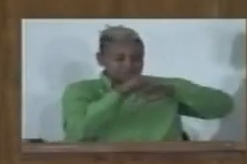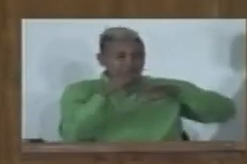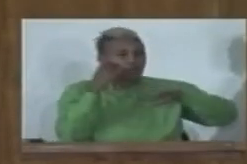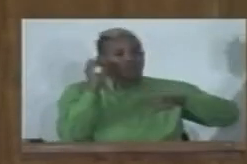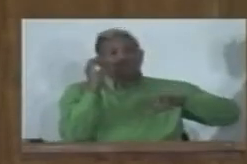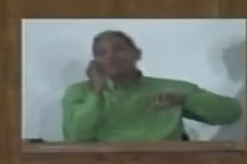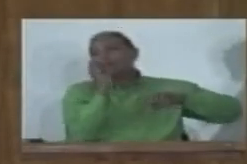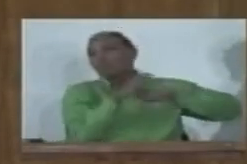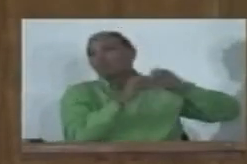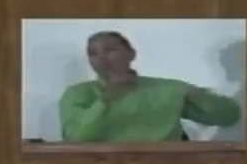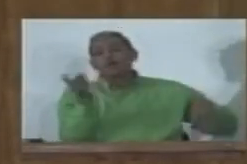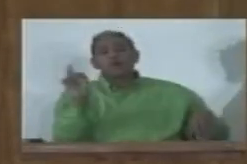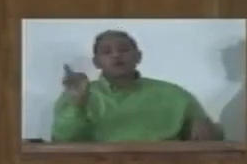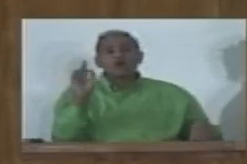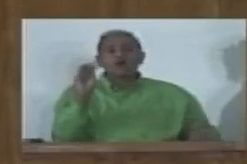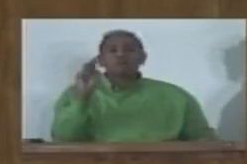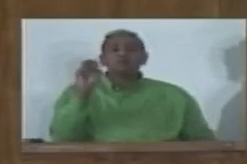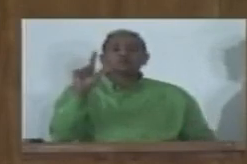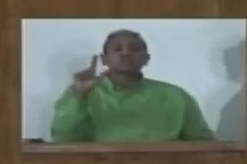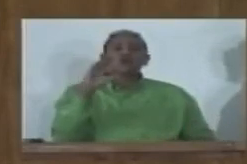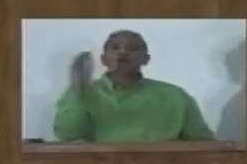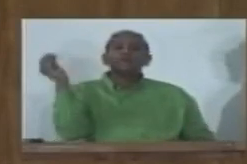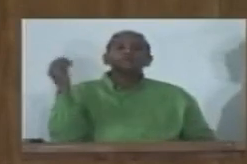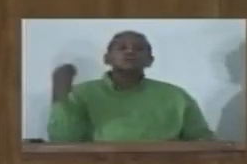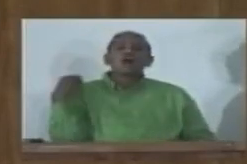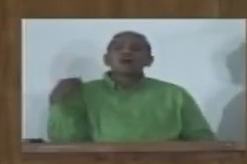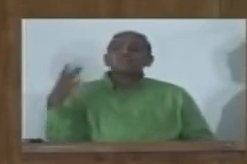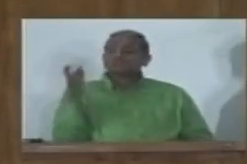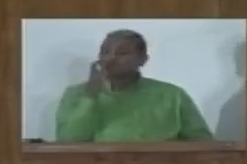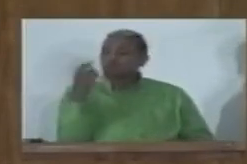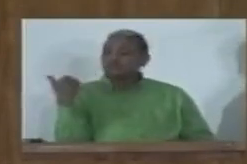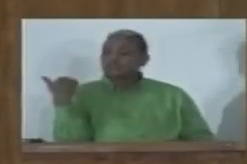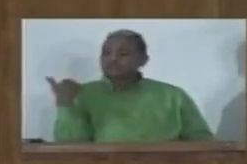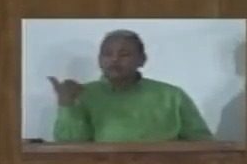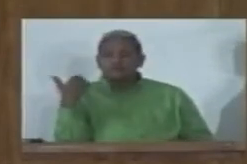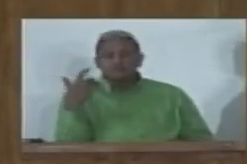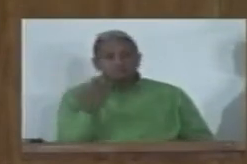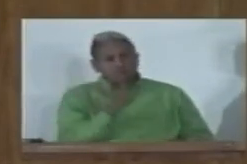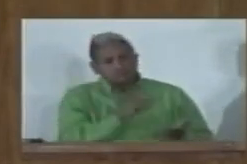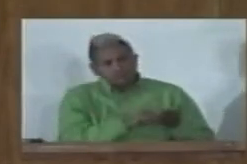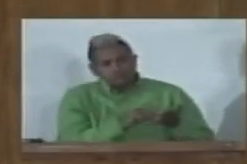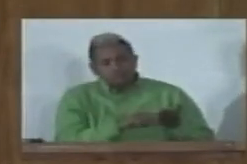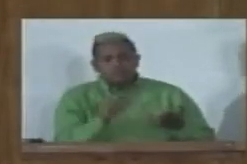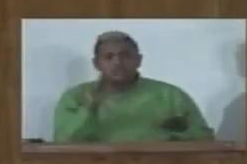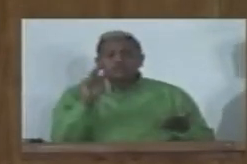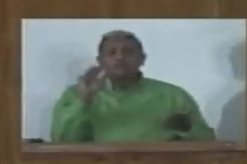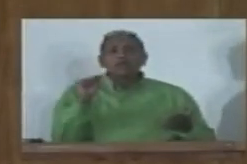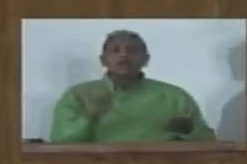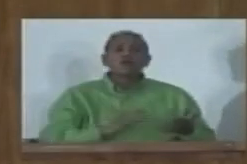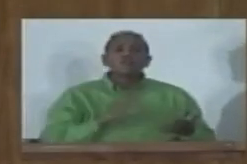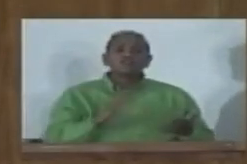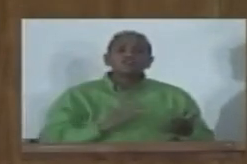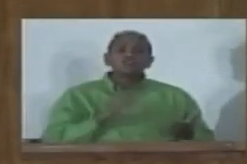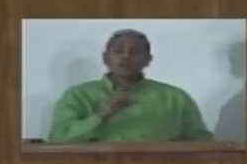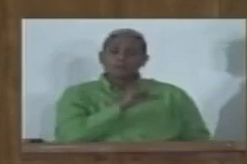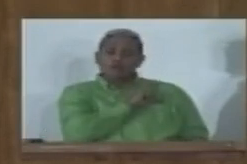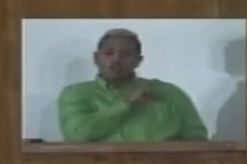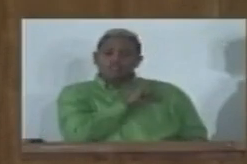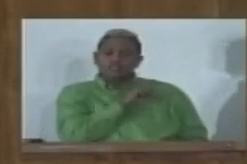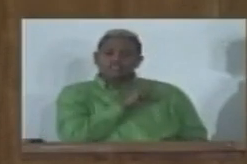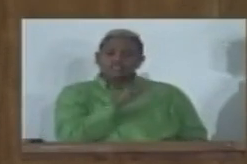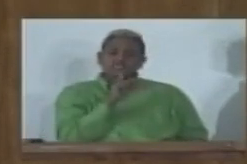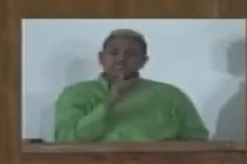Where are the municipal corporation officers, the NAA officials, police, the